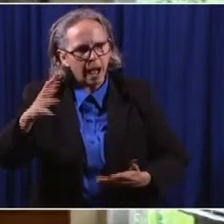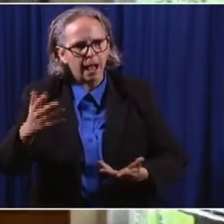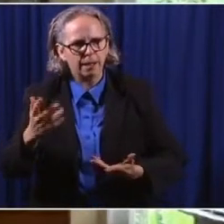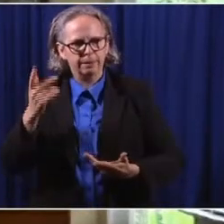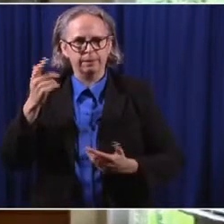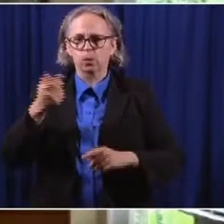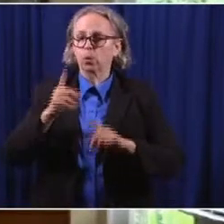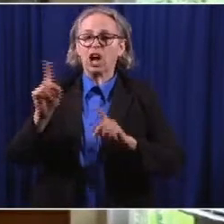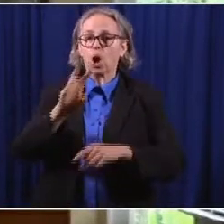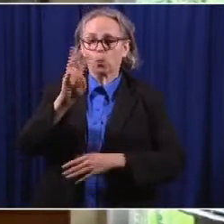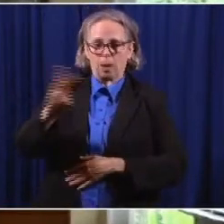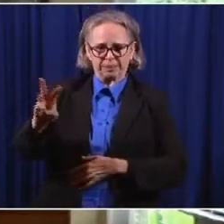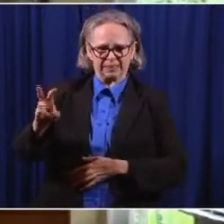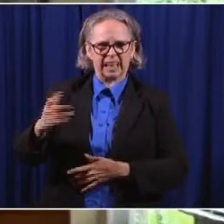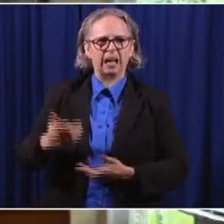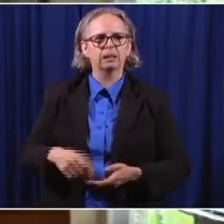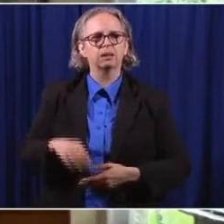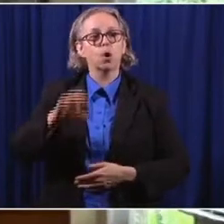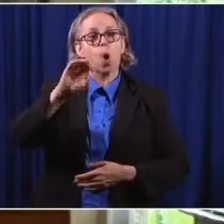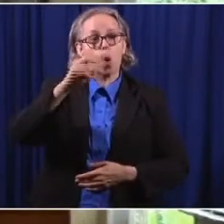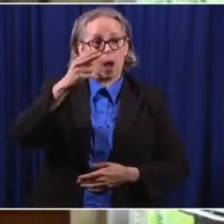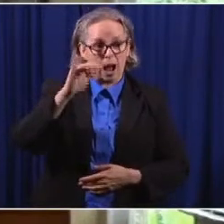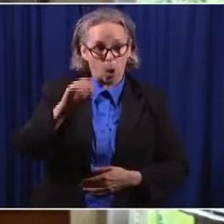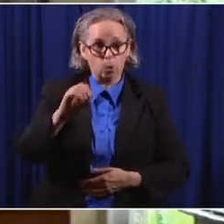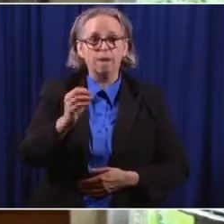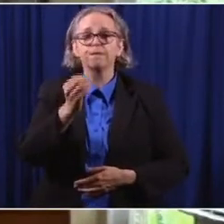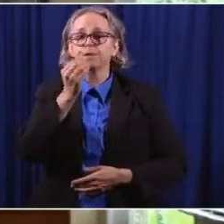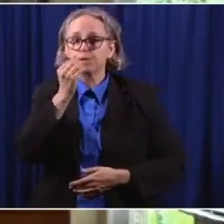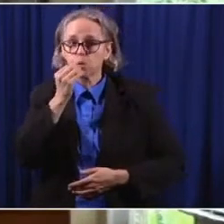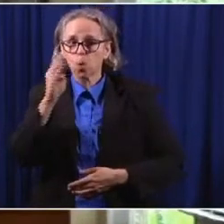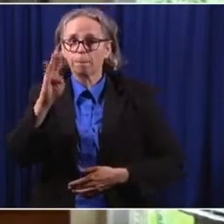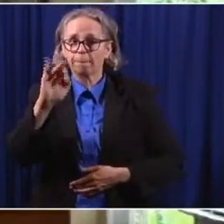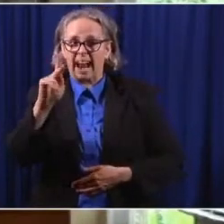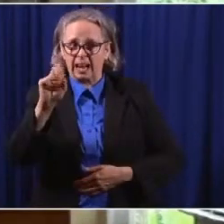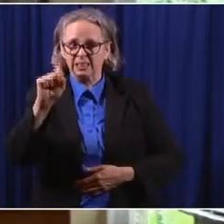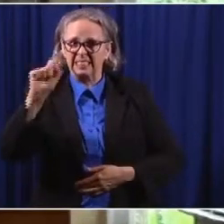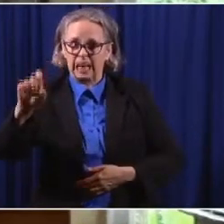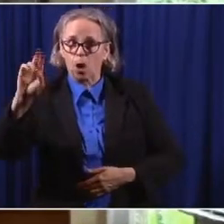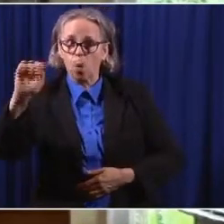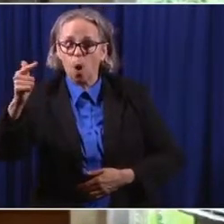ohiofoodbanks.org/recruitment. Now I'm going to turn it over to Fran. Fran?